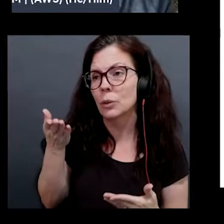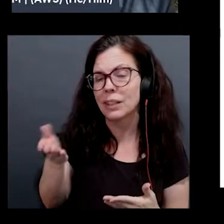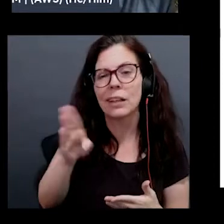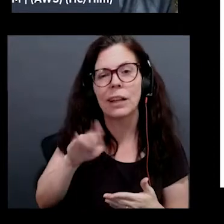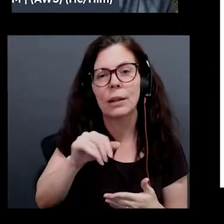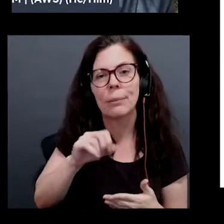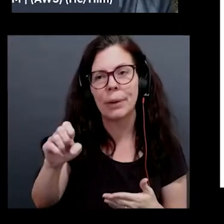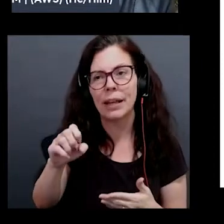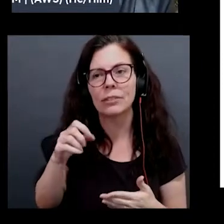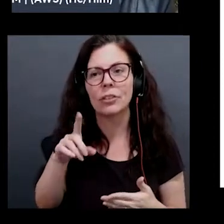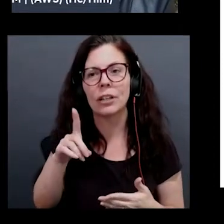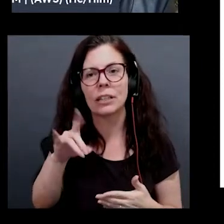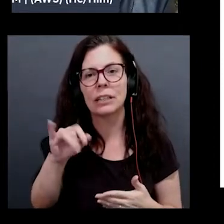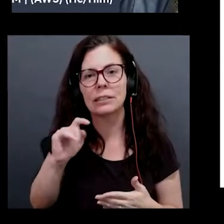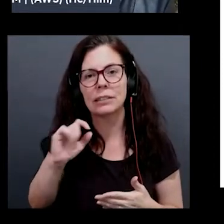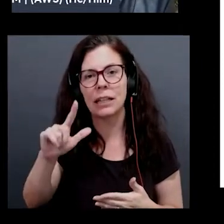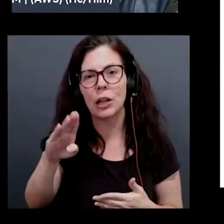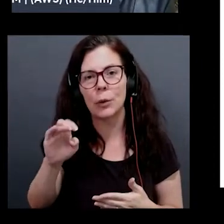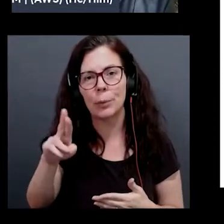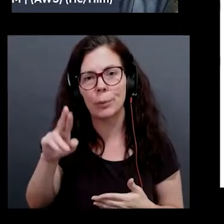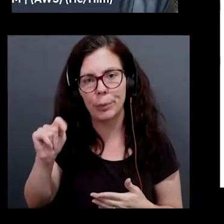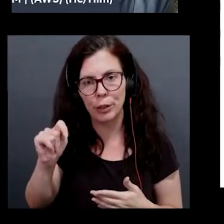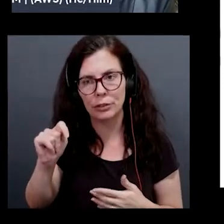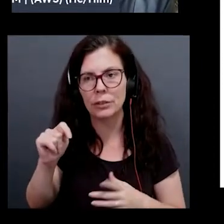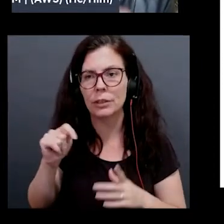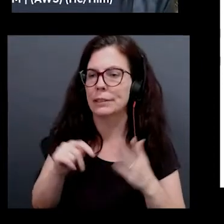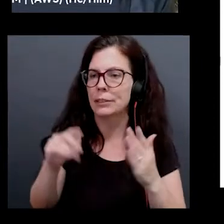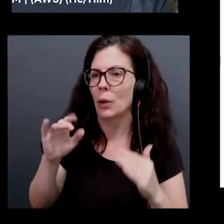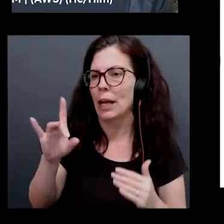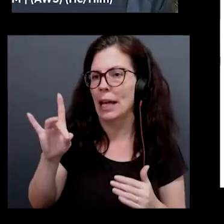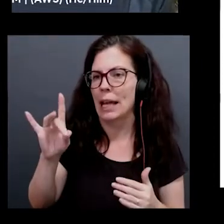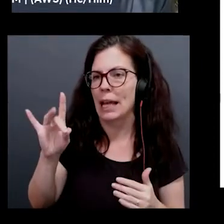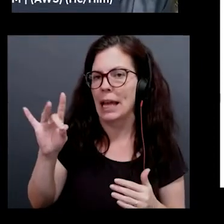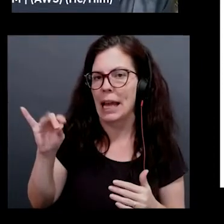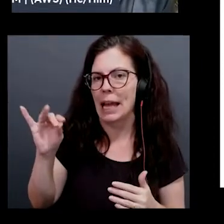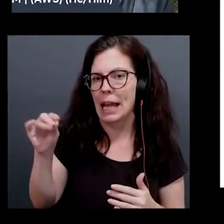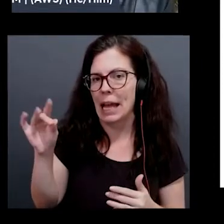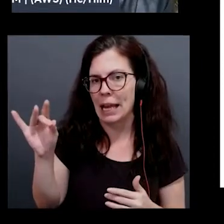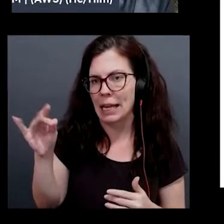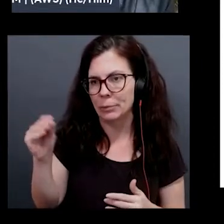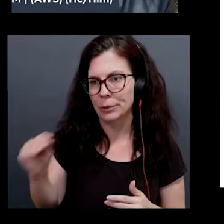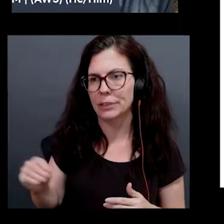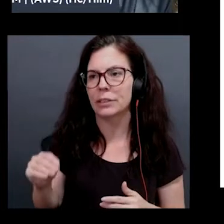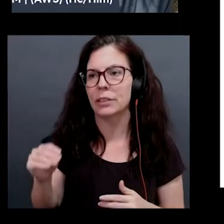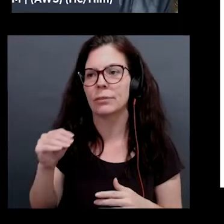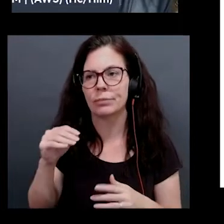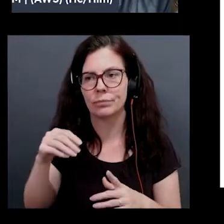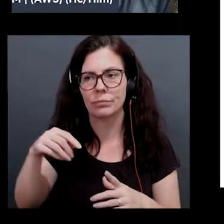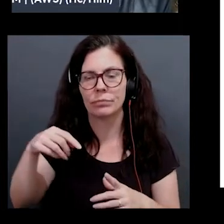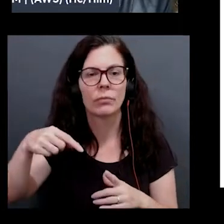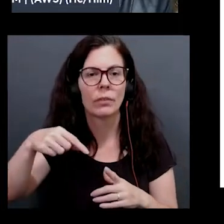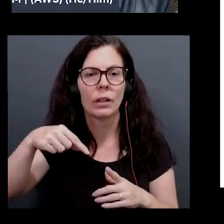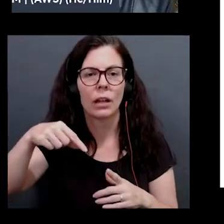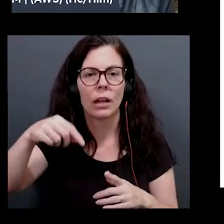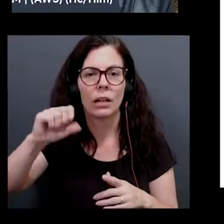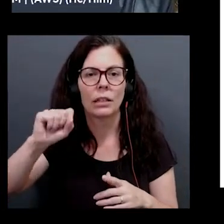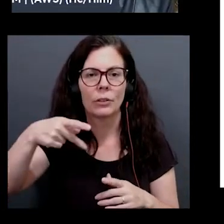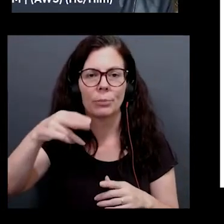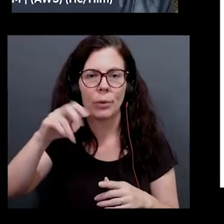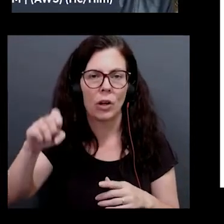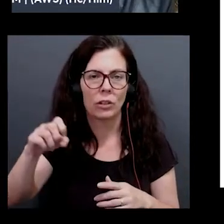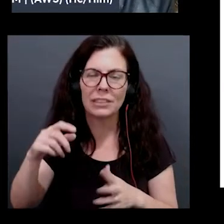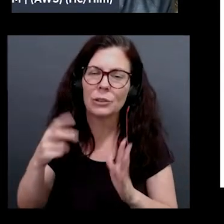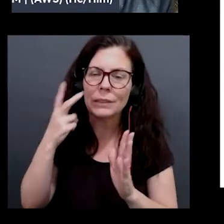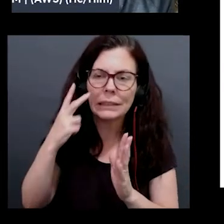Distilbert. Here is our 80% sparse quantized model. And you can learn about how these models were made